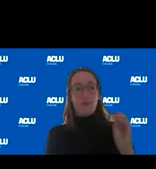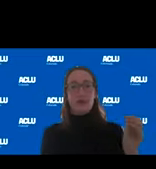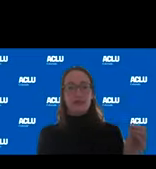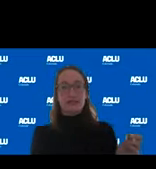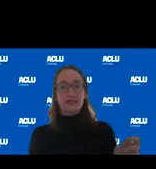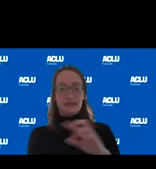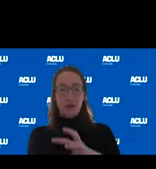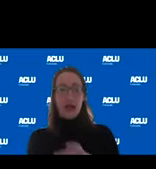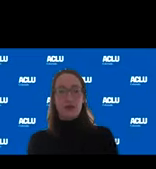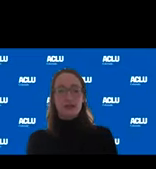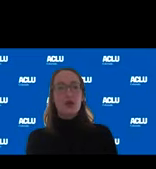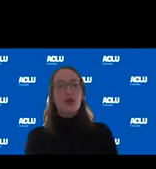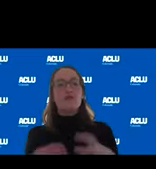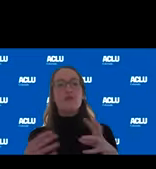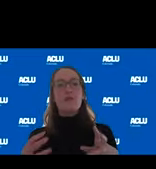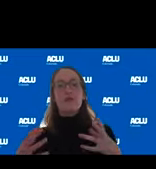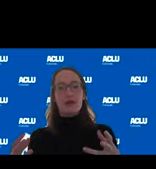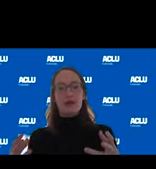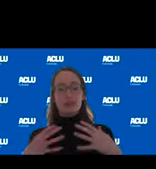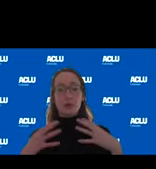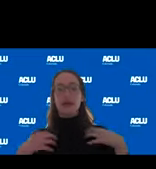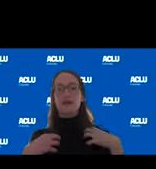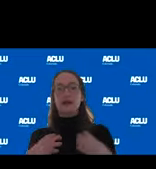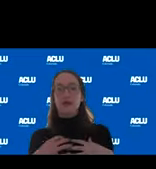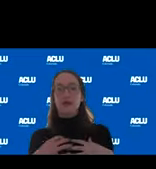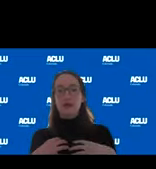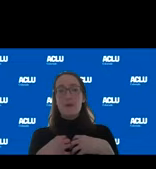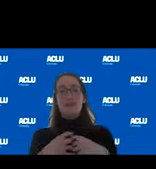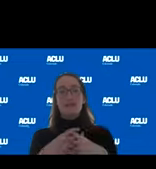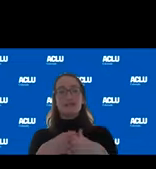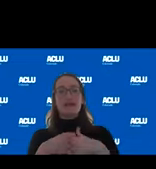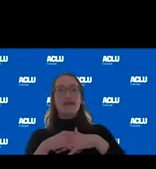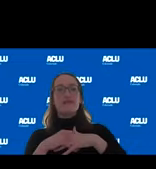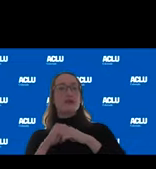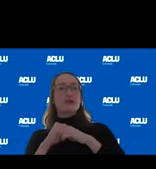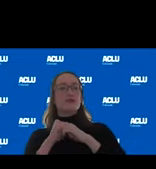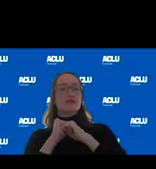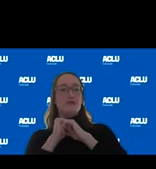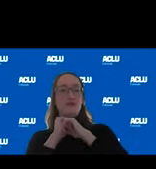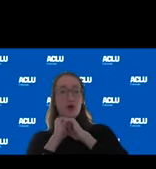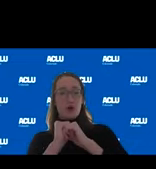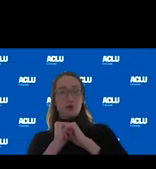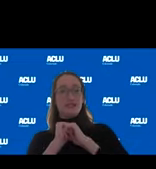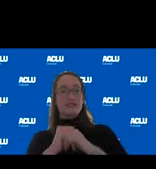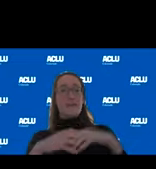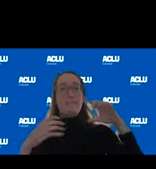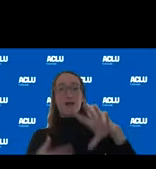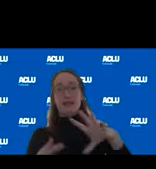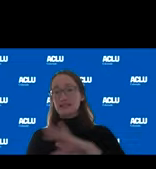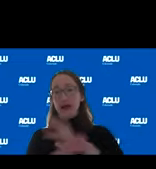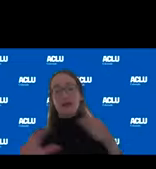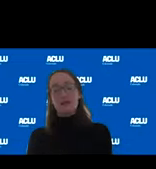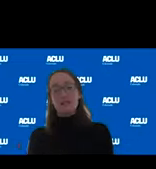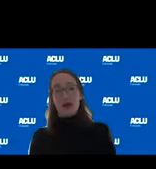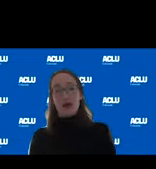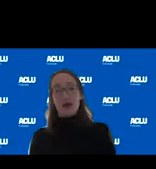vote by mail states and some counties. Vote by mail, this is what we have in Colorado, means that every registered voter receives a ballot. It's